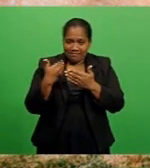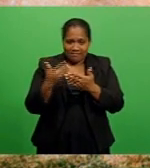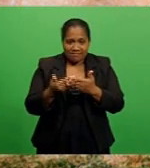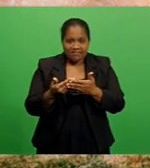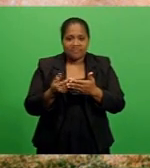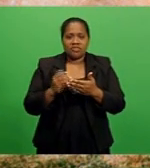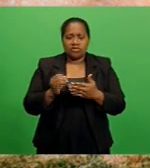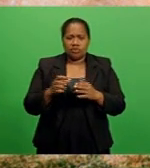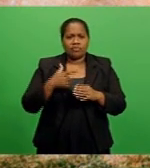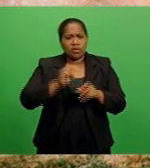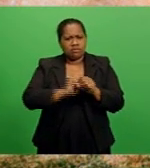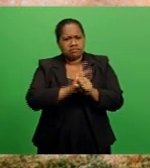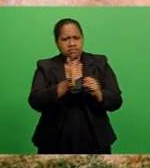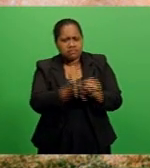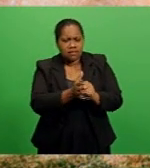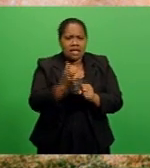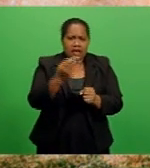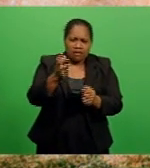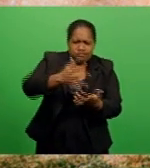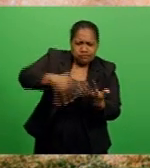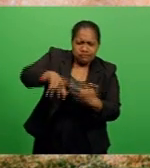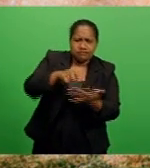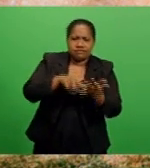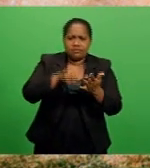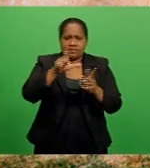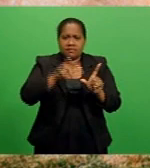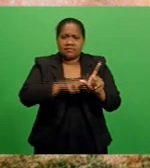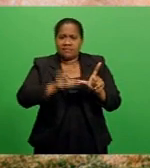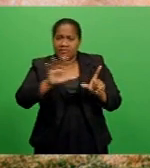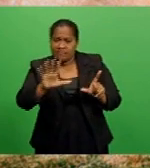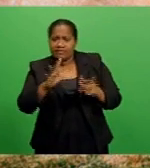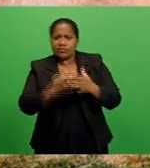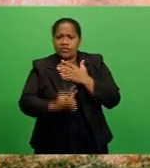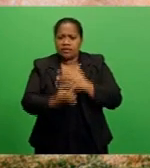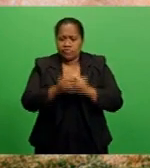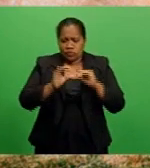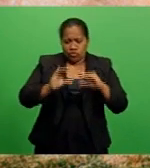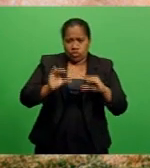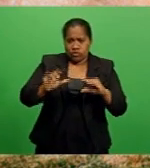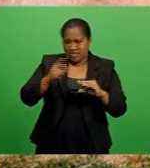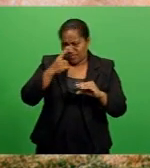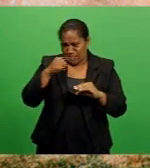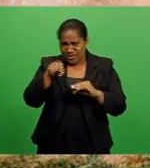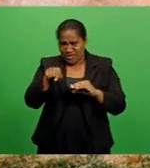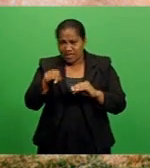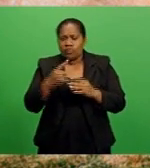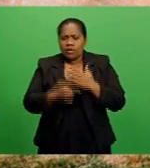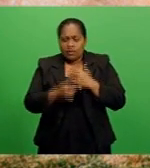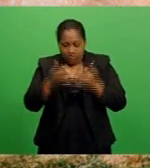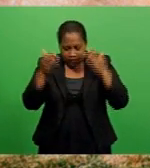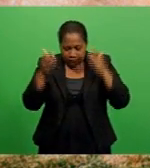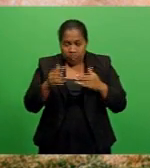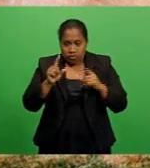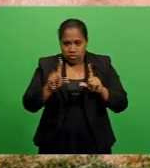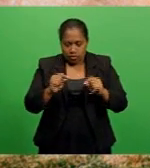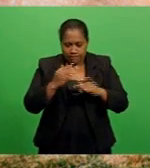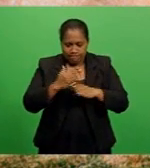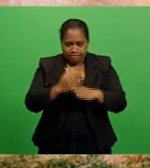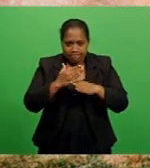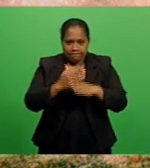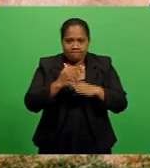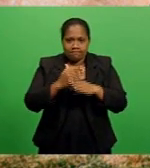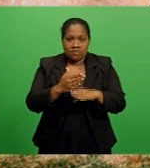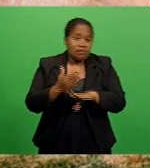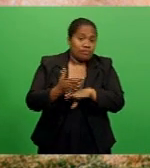the pandemic and tropical cyclone Yasa, players, coaches and officials are focused on getting the job done before a national squad is